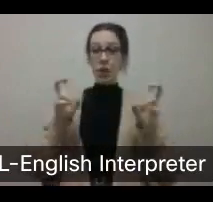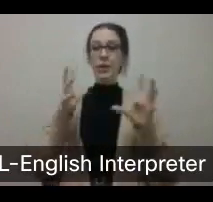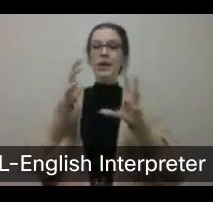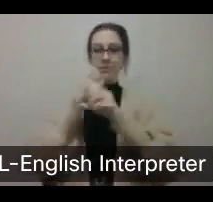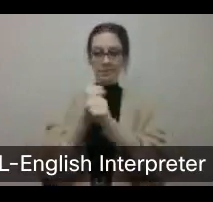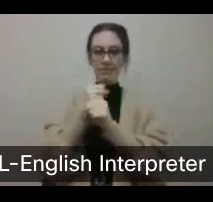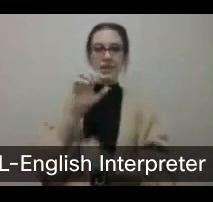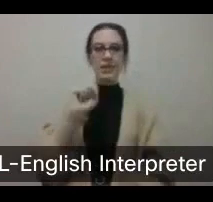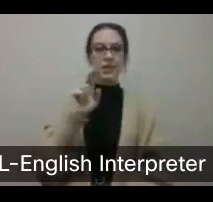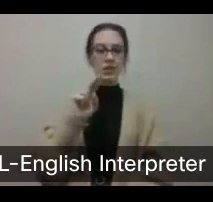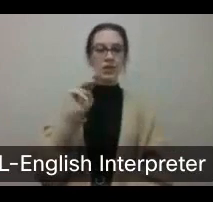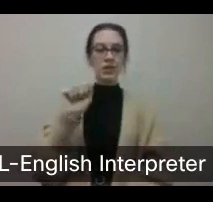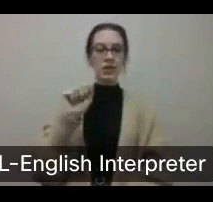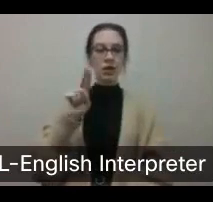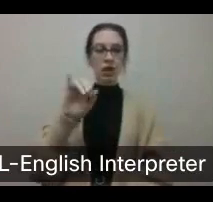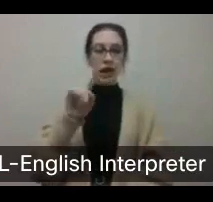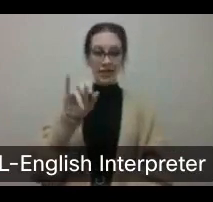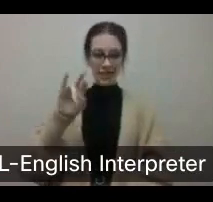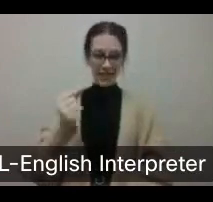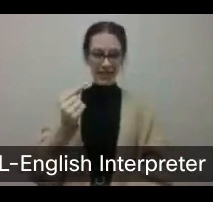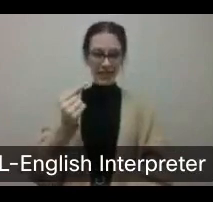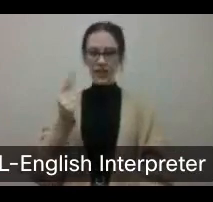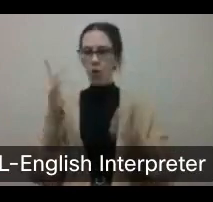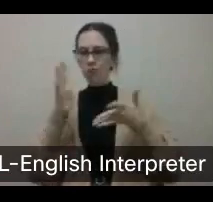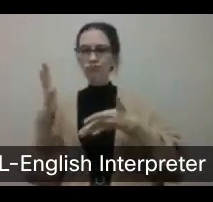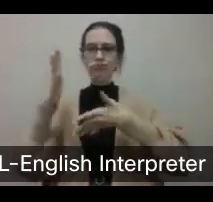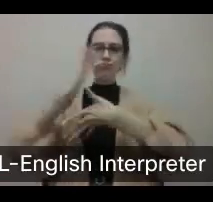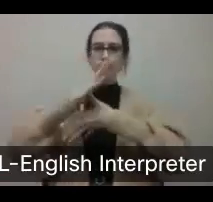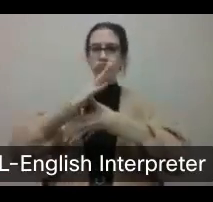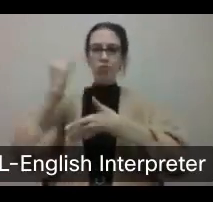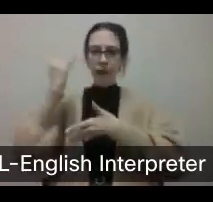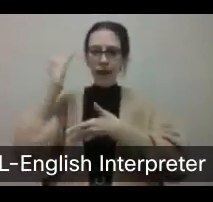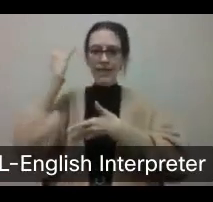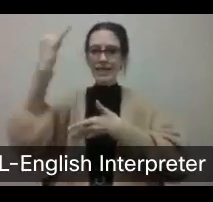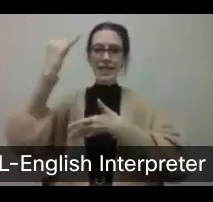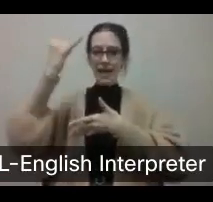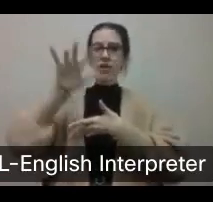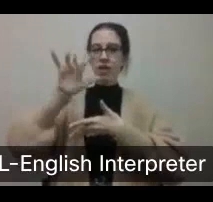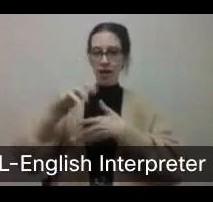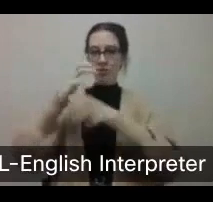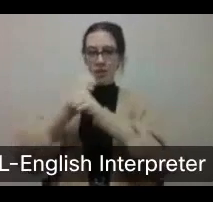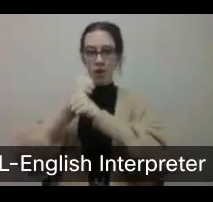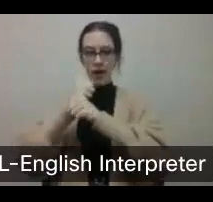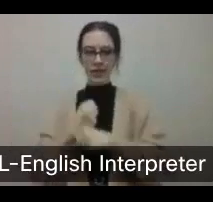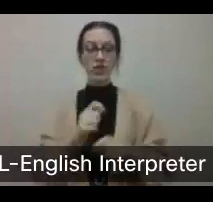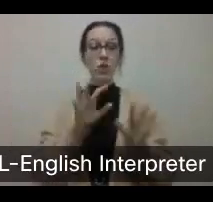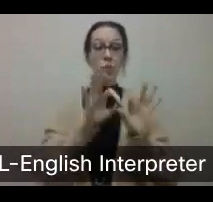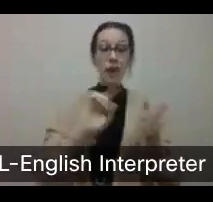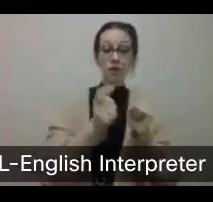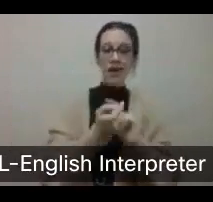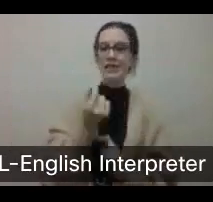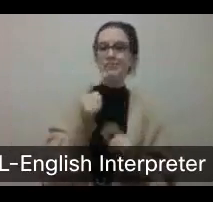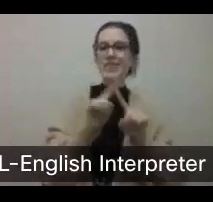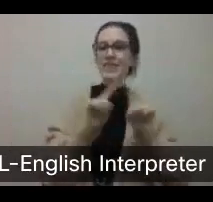main idea of a text. Paraphrasing is slightly different. One thing they do both have in common, though, is